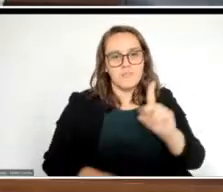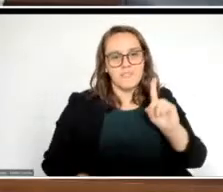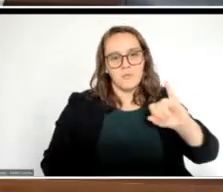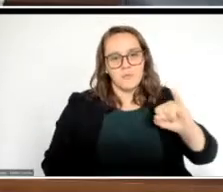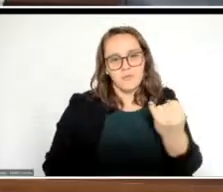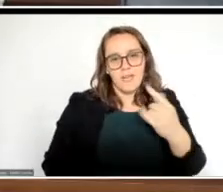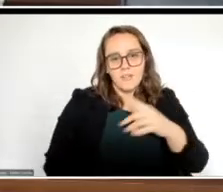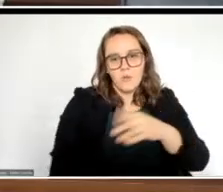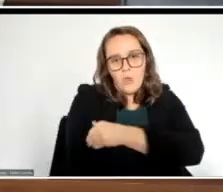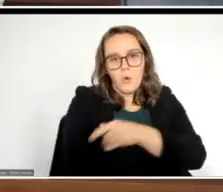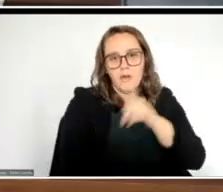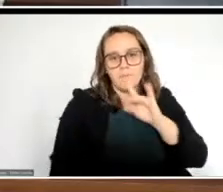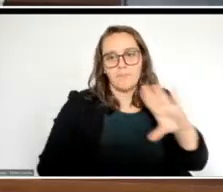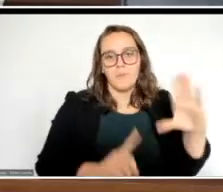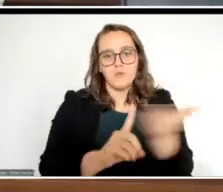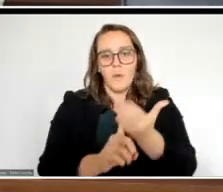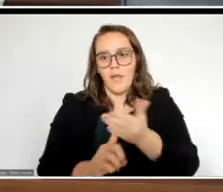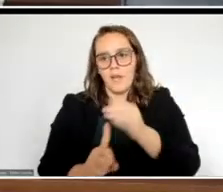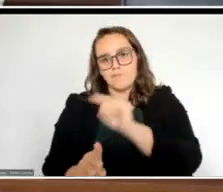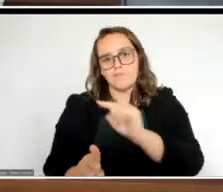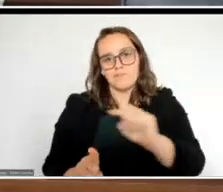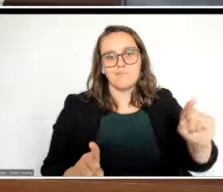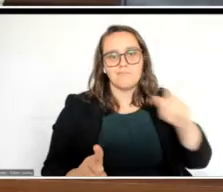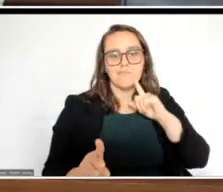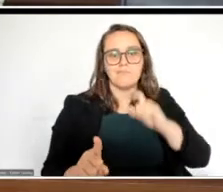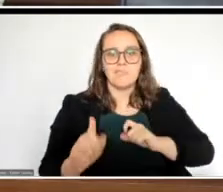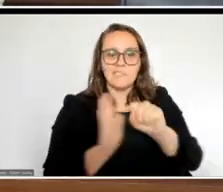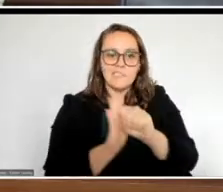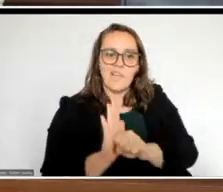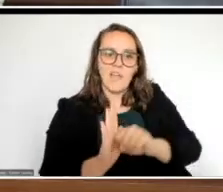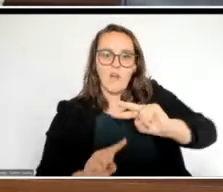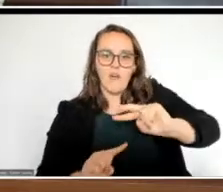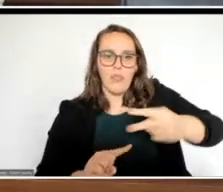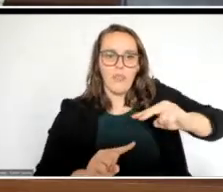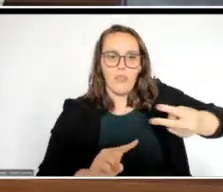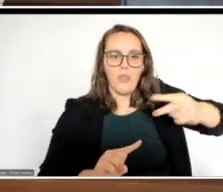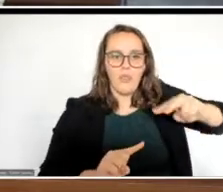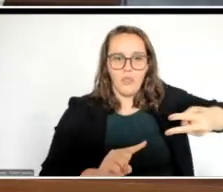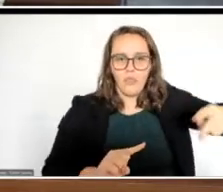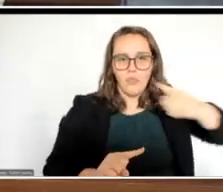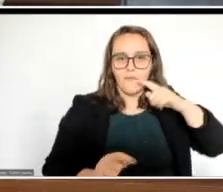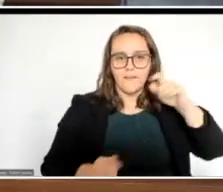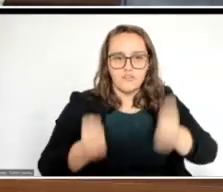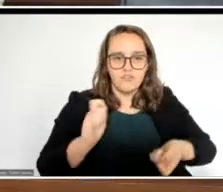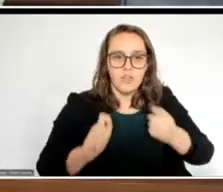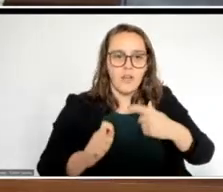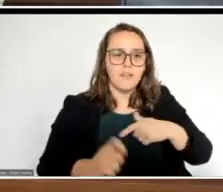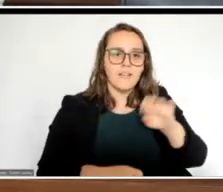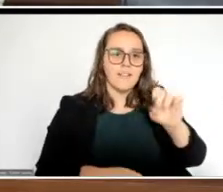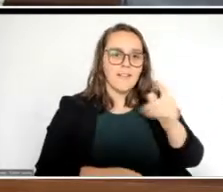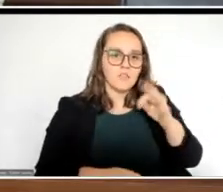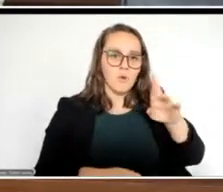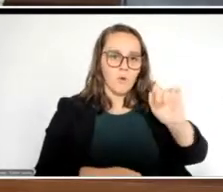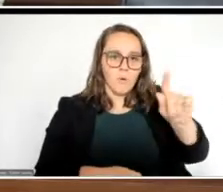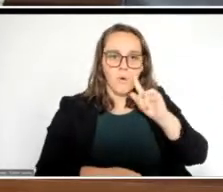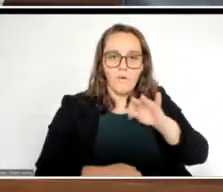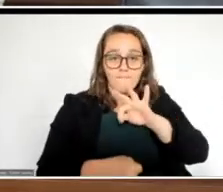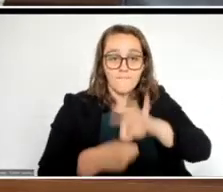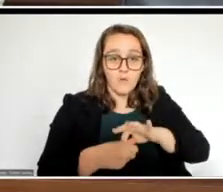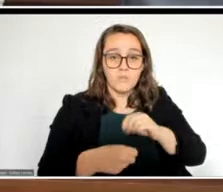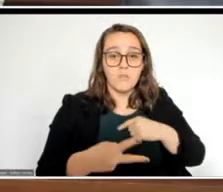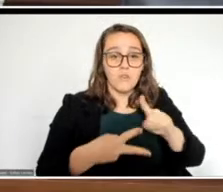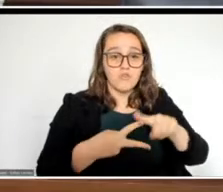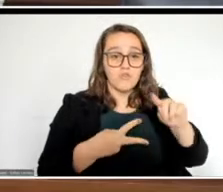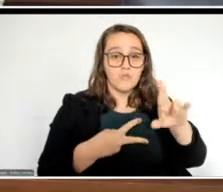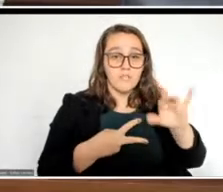the states to flip electoral votes. For example, when Richard Donahue and Jeff Rosen, both appointed by President